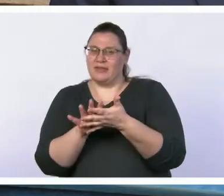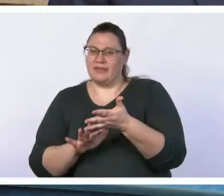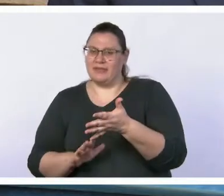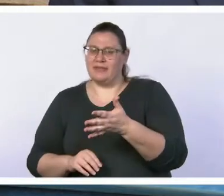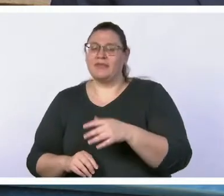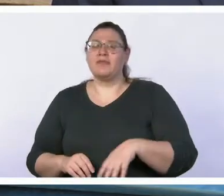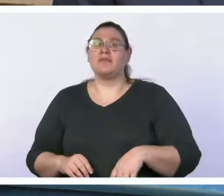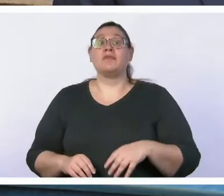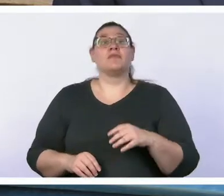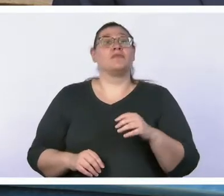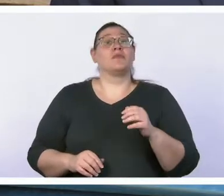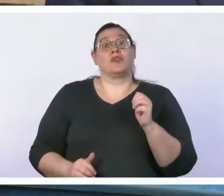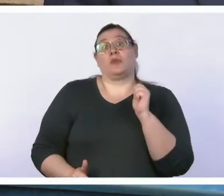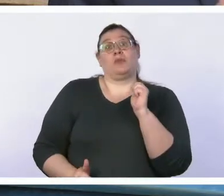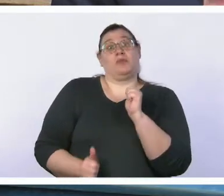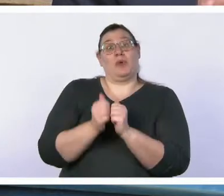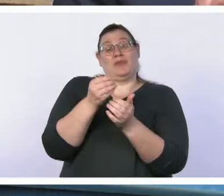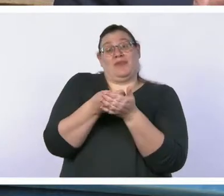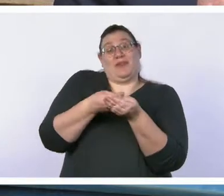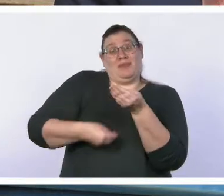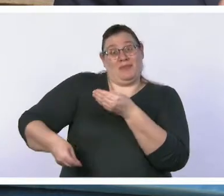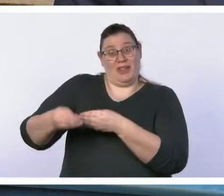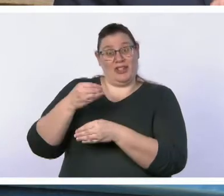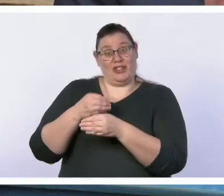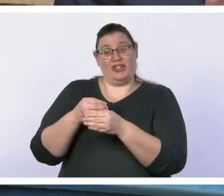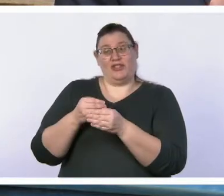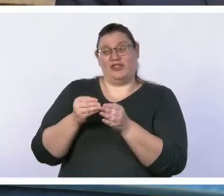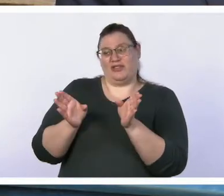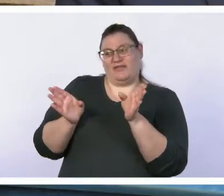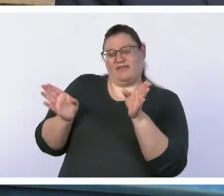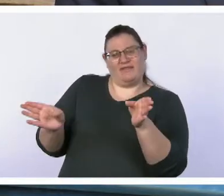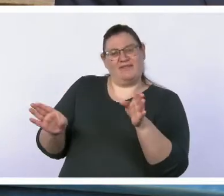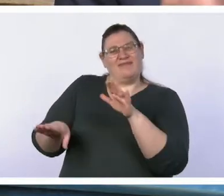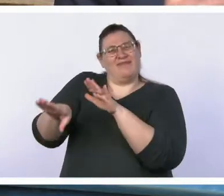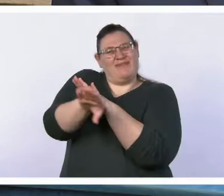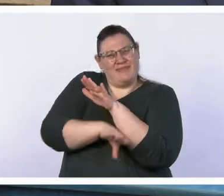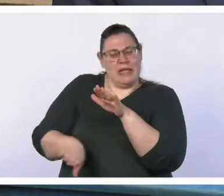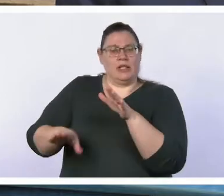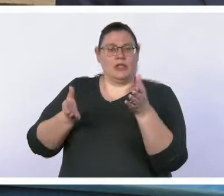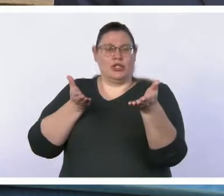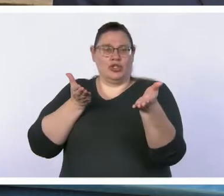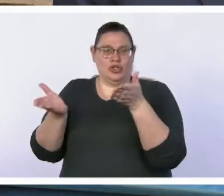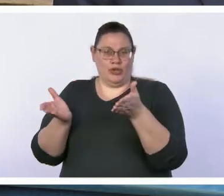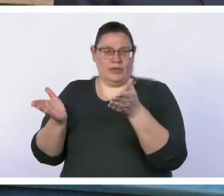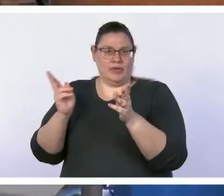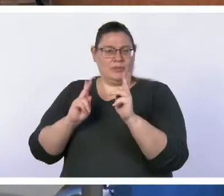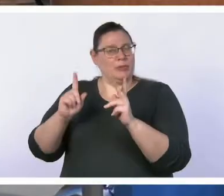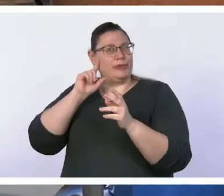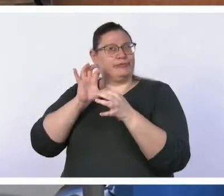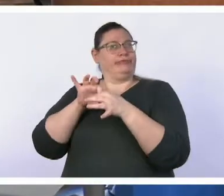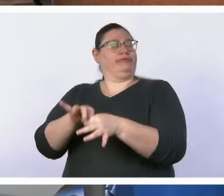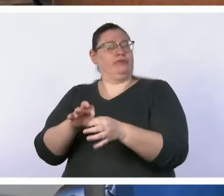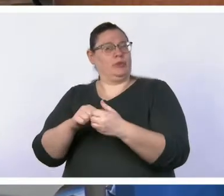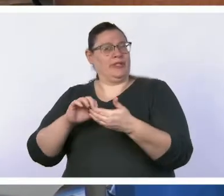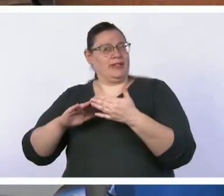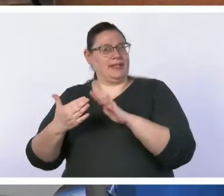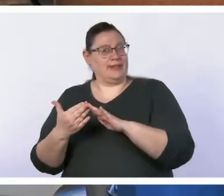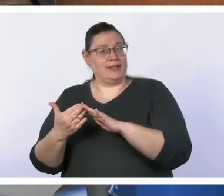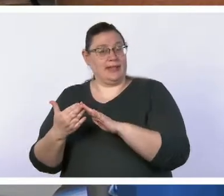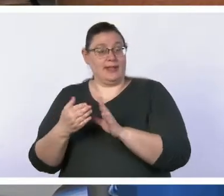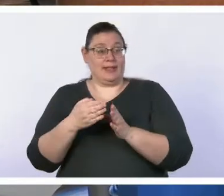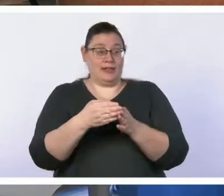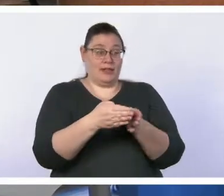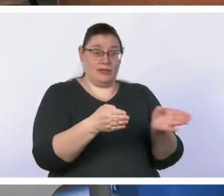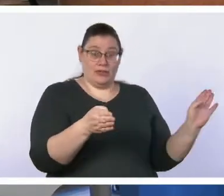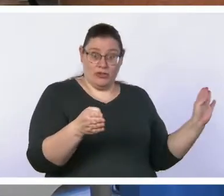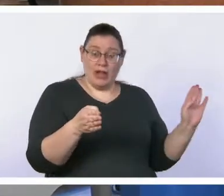the majority of the budget goes to those basic core services that people associate with the city. And then everything